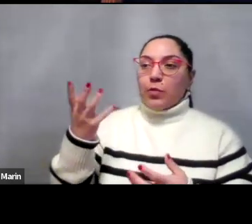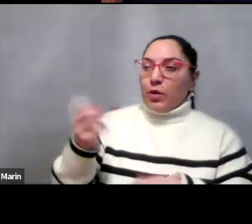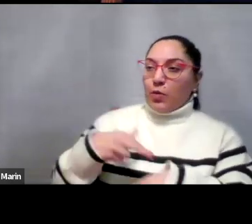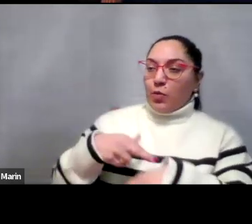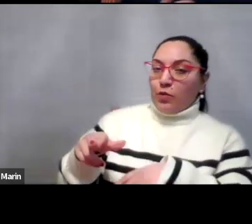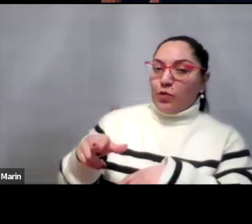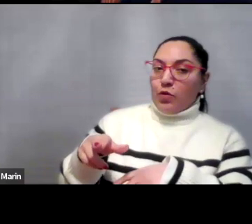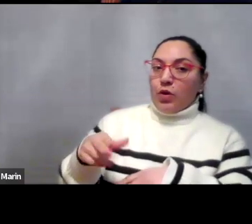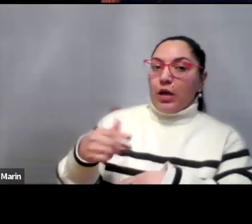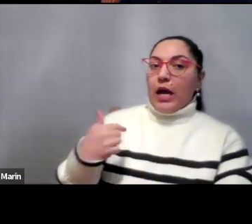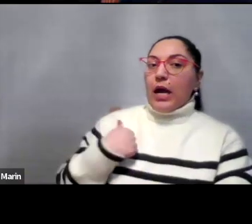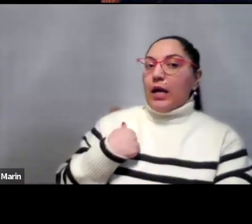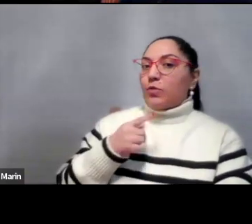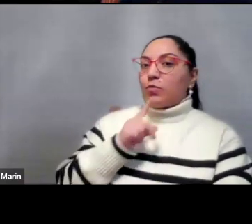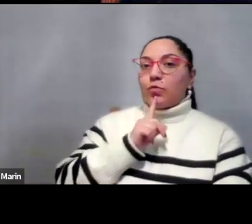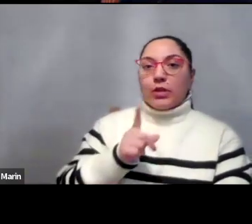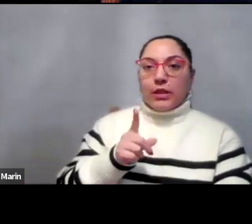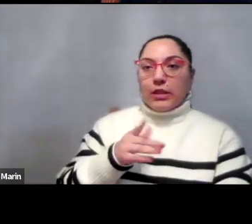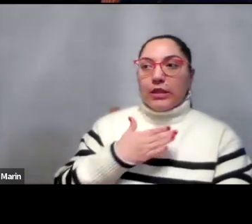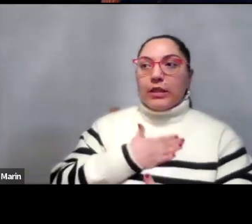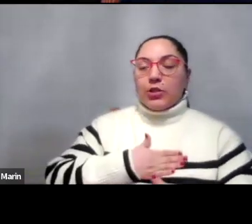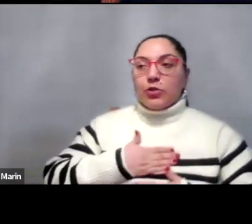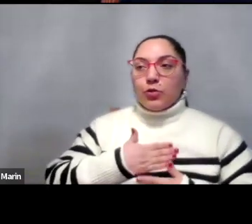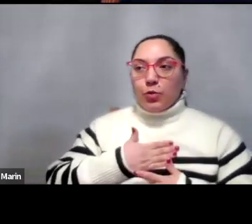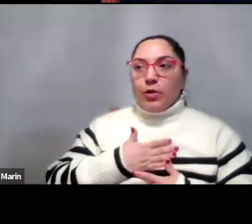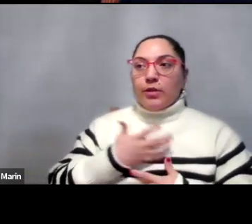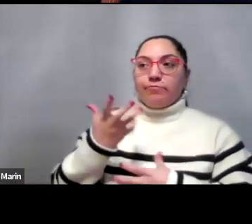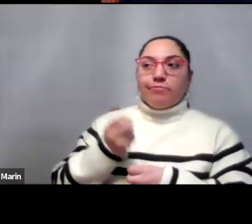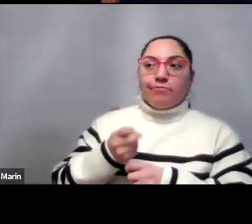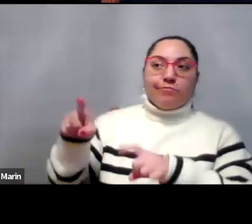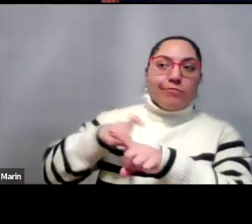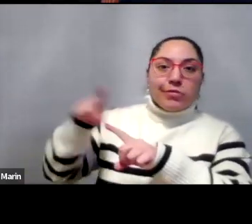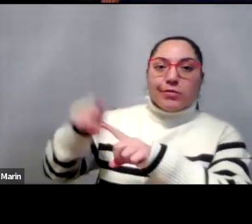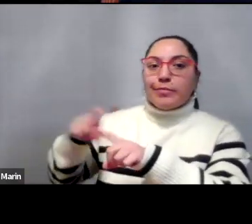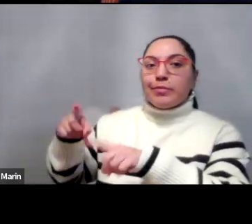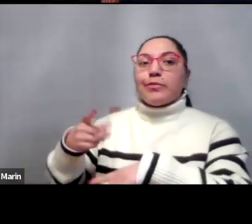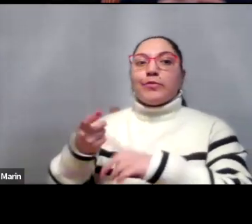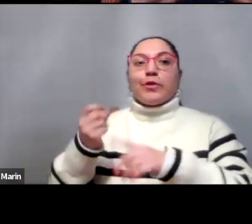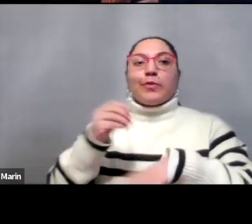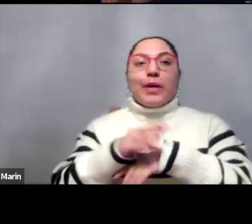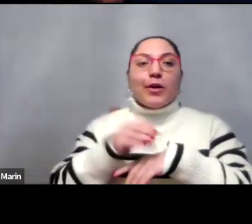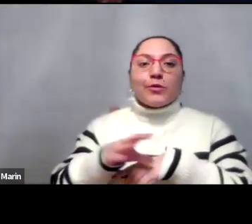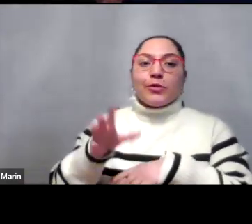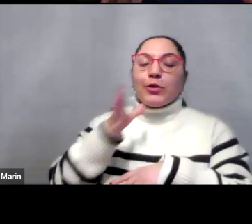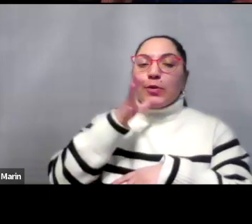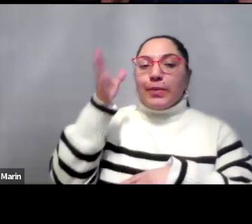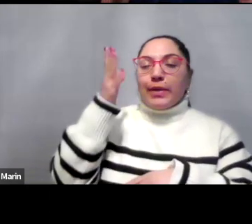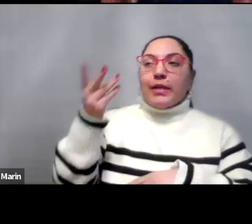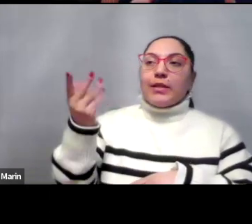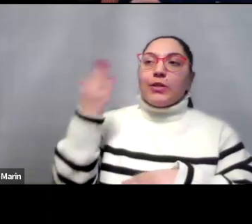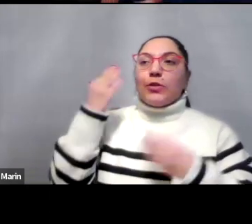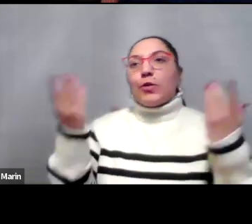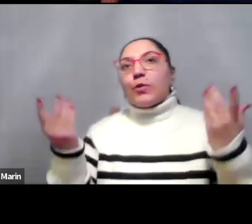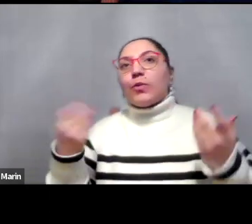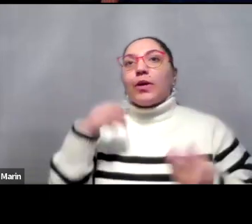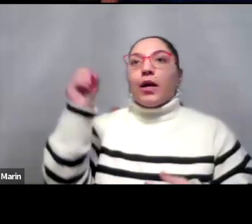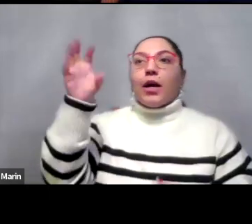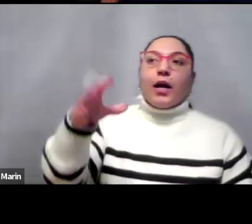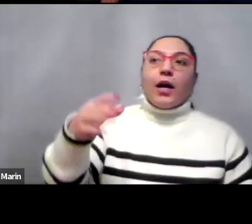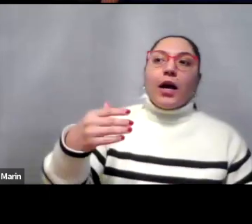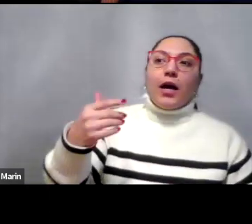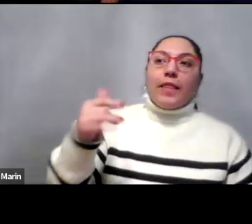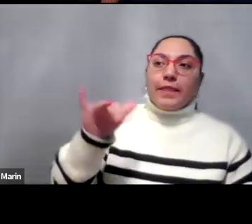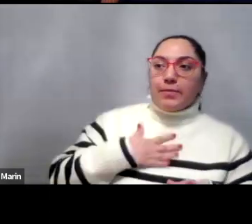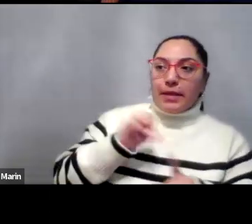programs, I love getting phone calls from counselors, parents. Hey, this is the situation. What should we refer